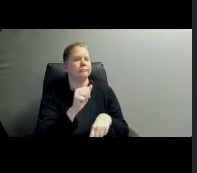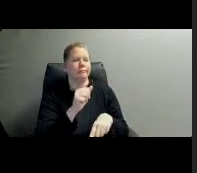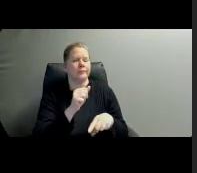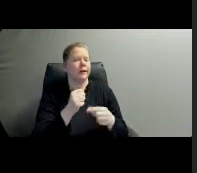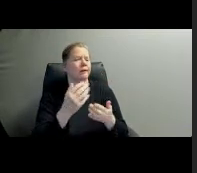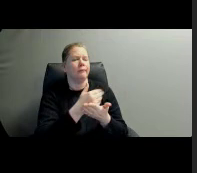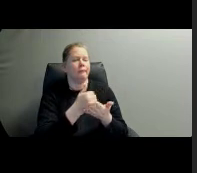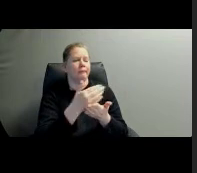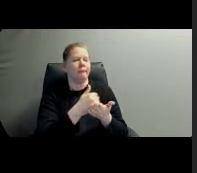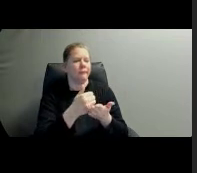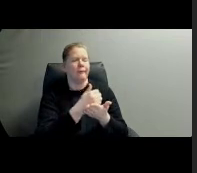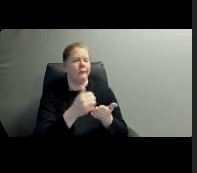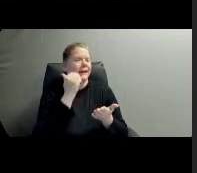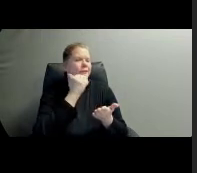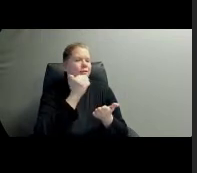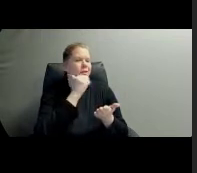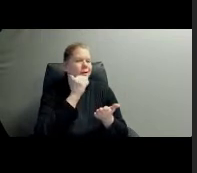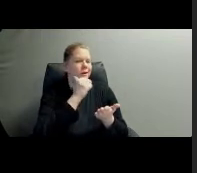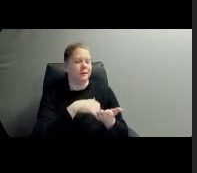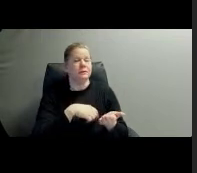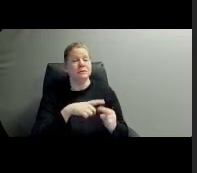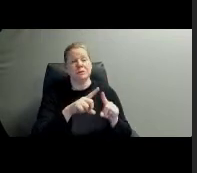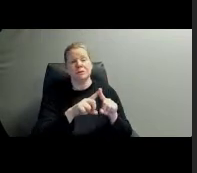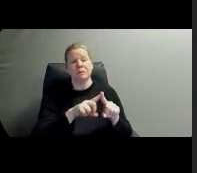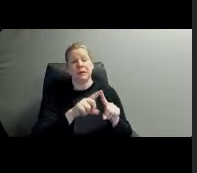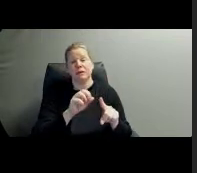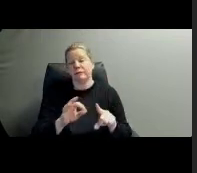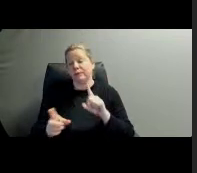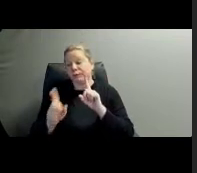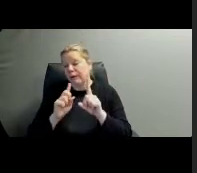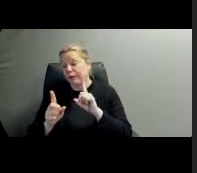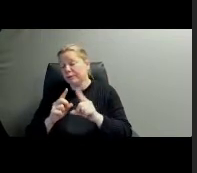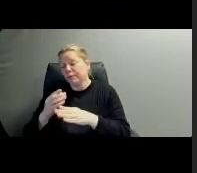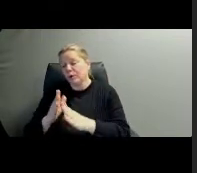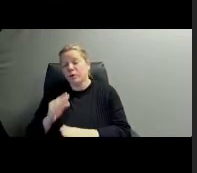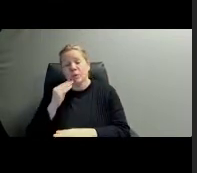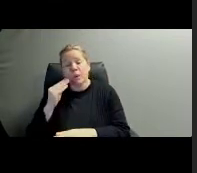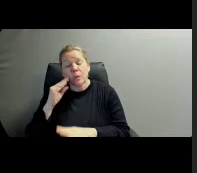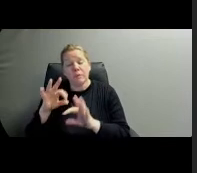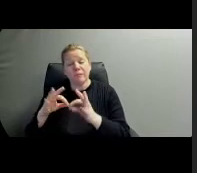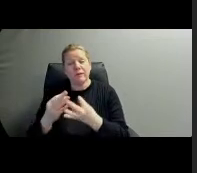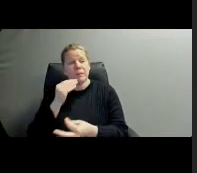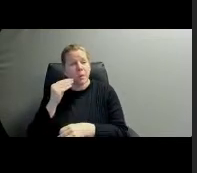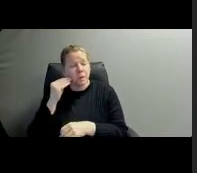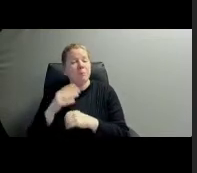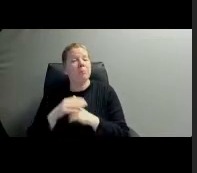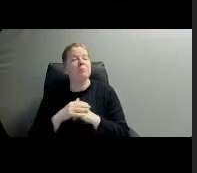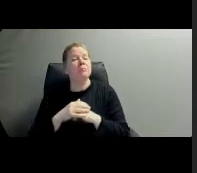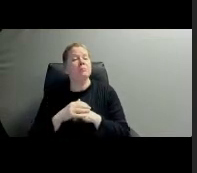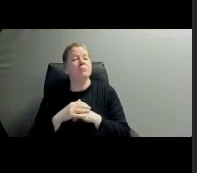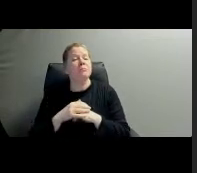home, and based on what you talk with your partner at home or your family at home, um, there are,